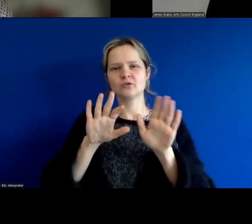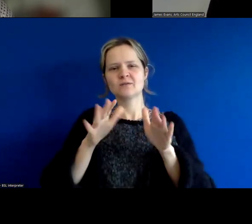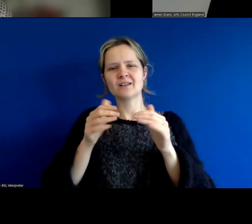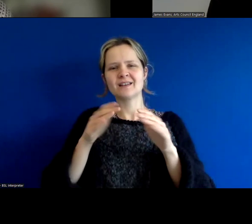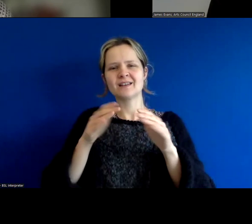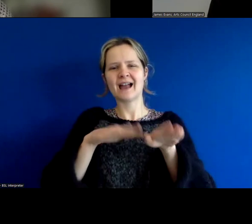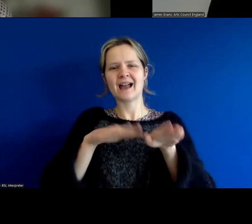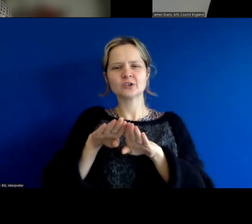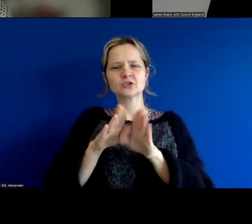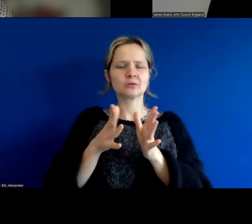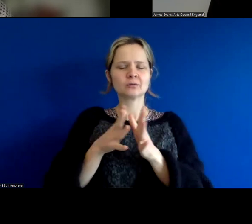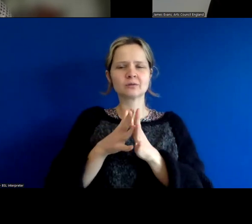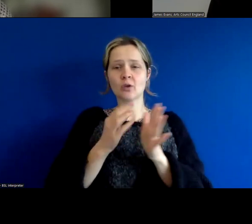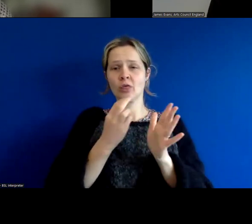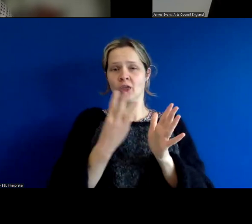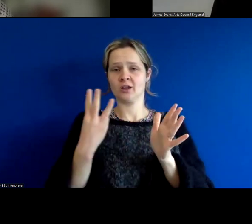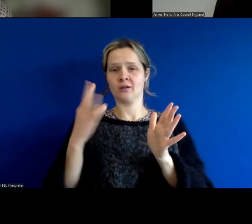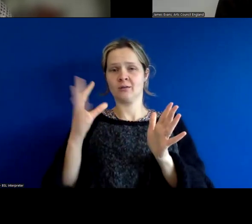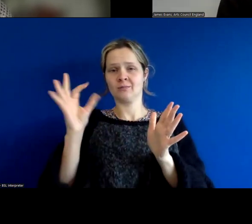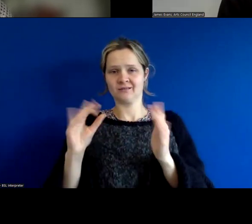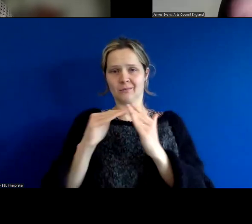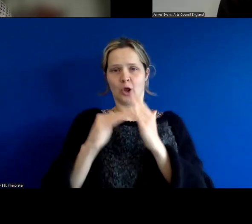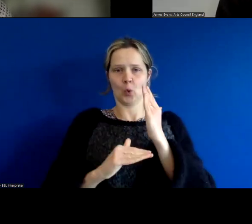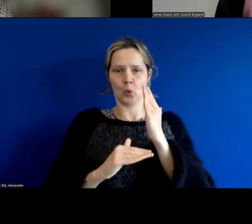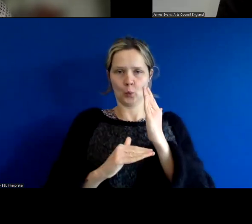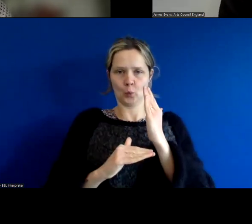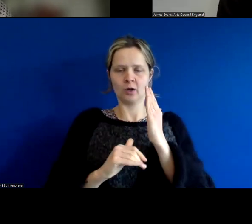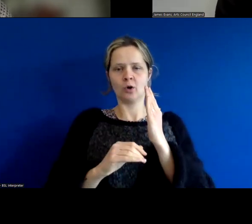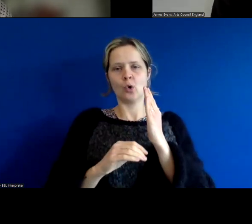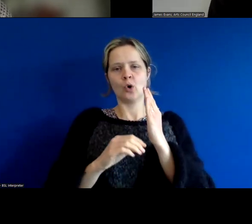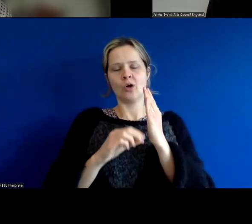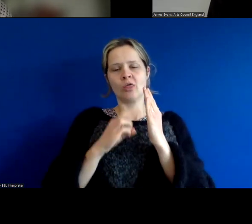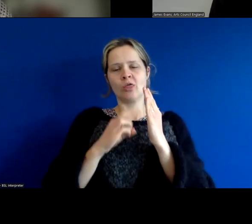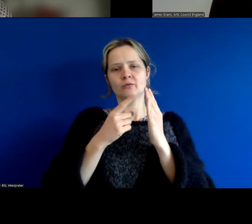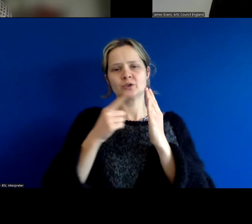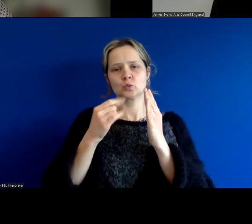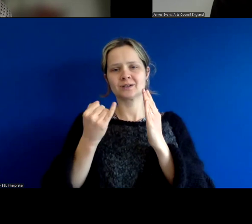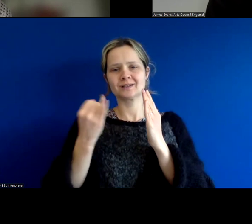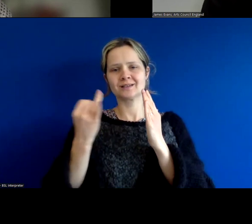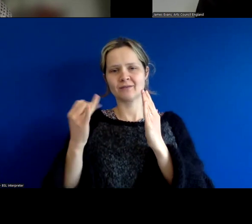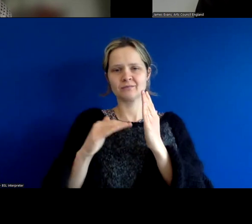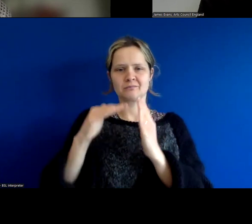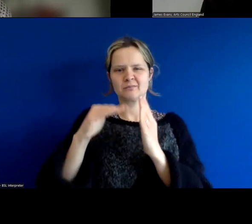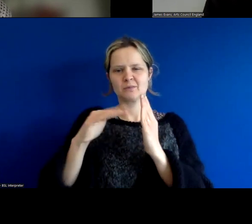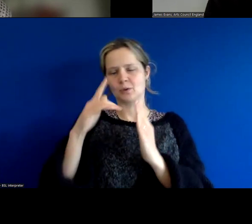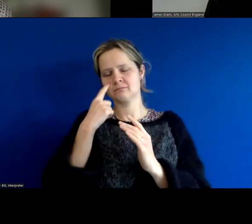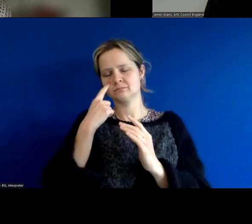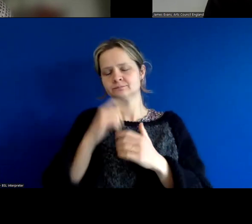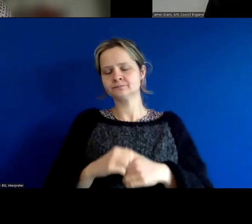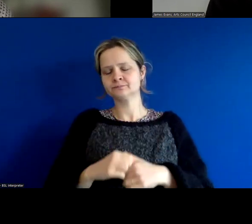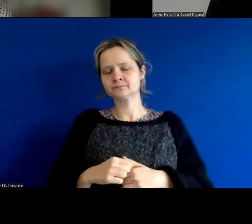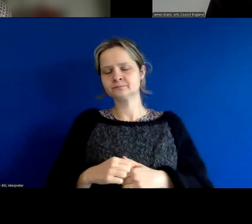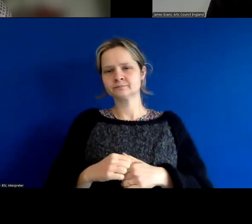So, 33% or below, 33 to 67 exactly, etc. So it's